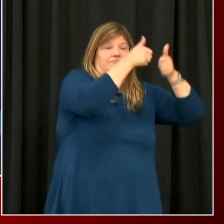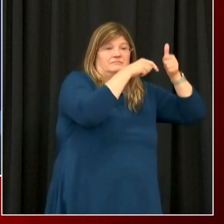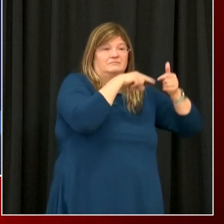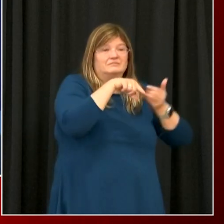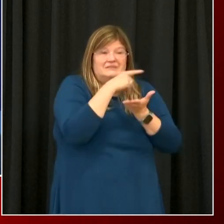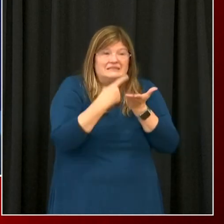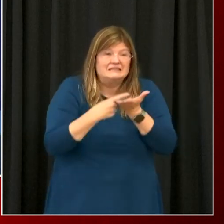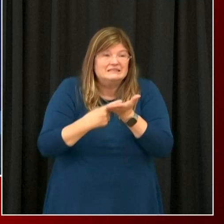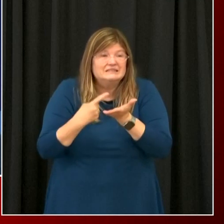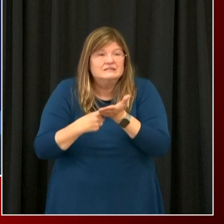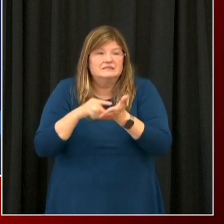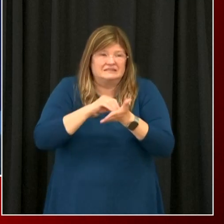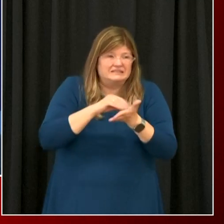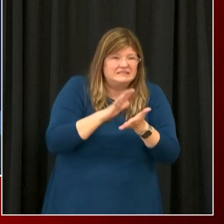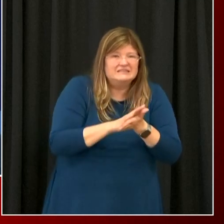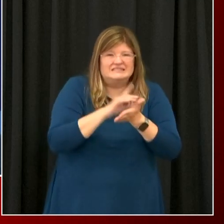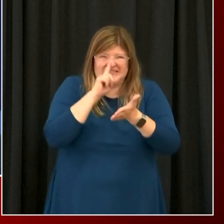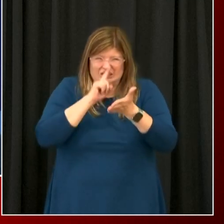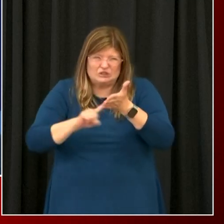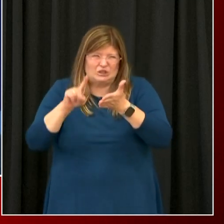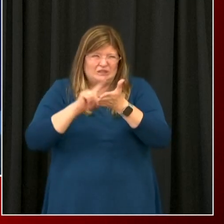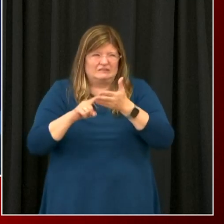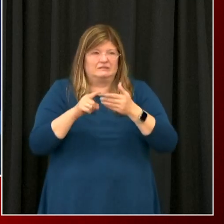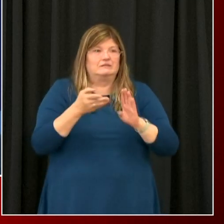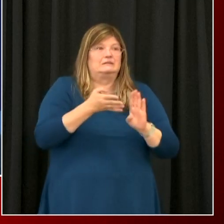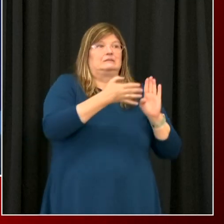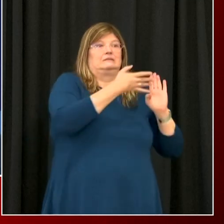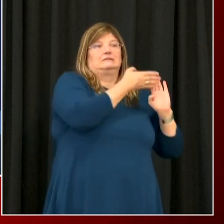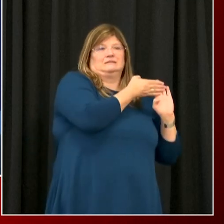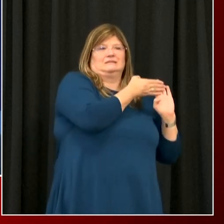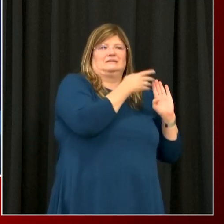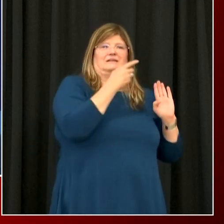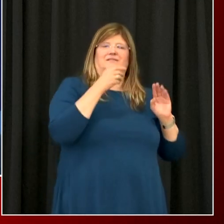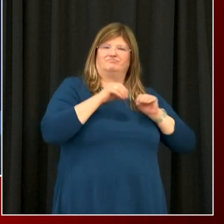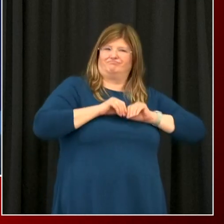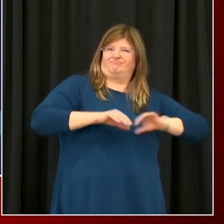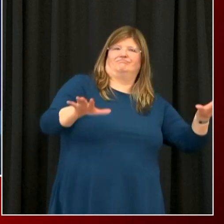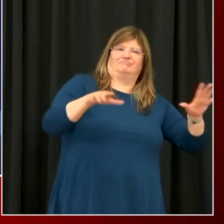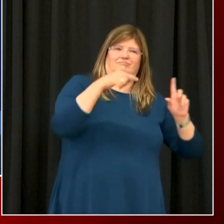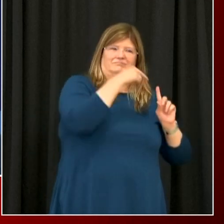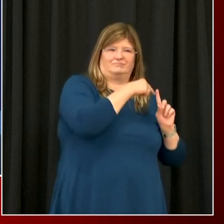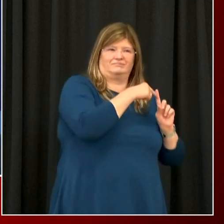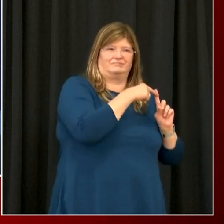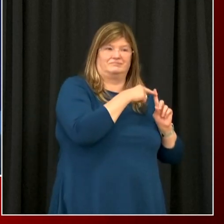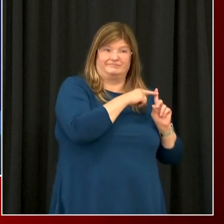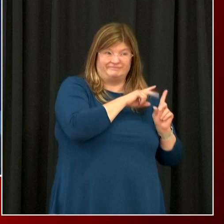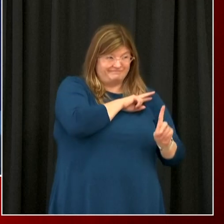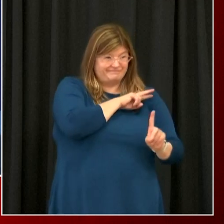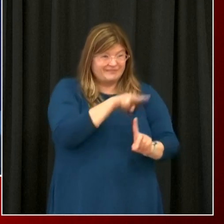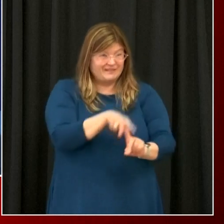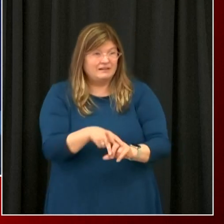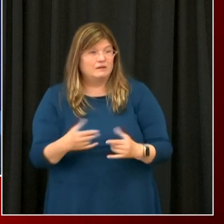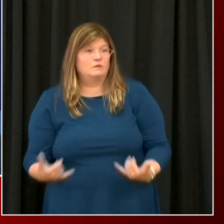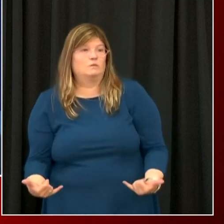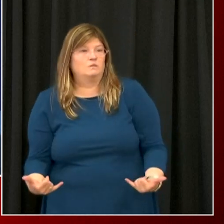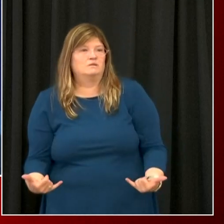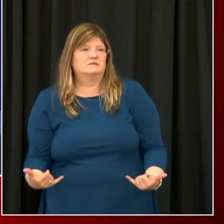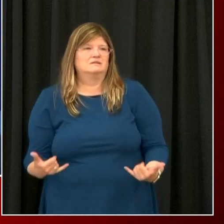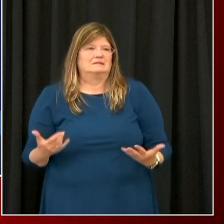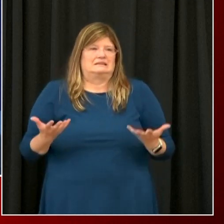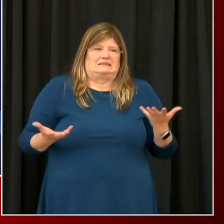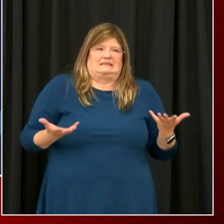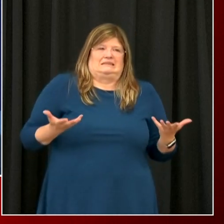work based on past epidemics, past pandemics. In particular, related to this virus, the incubation period